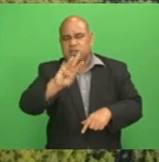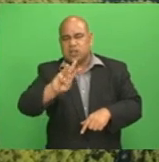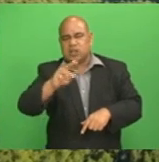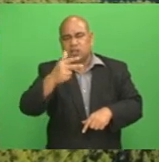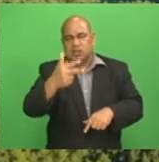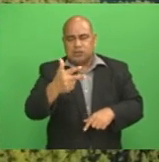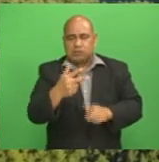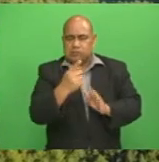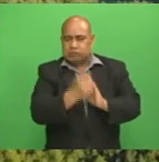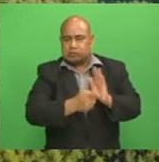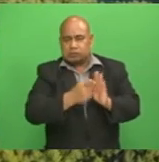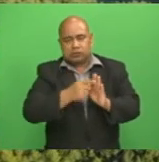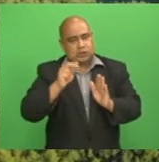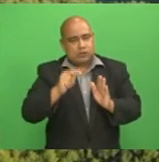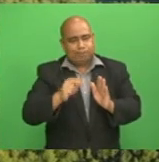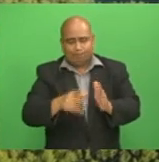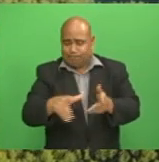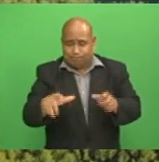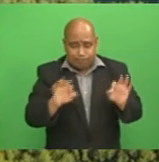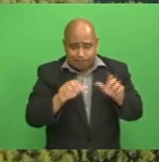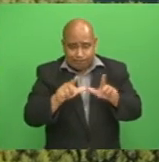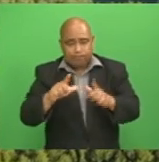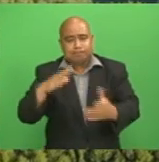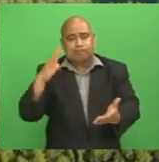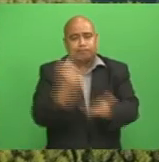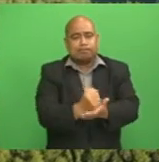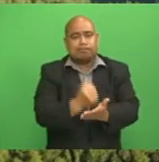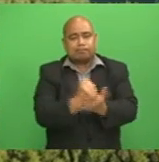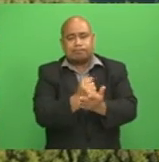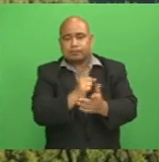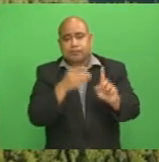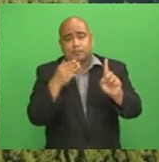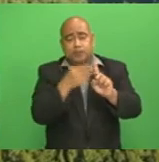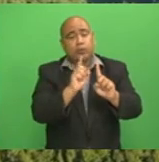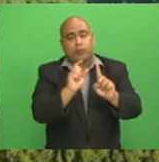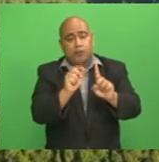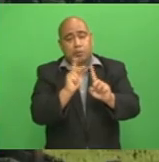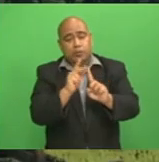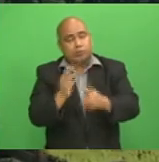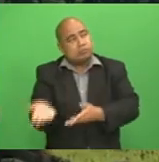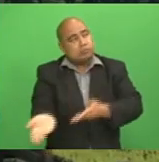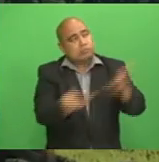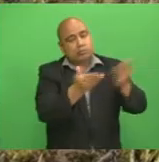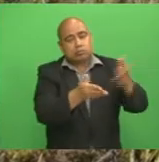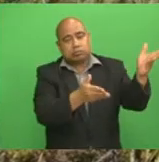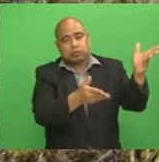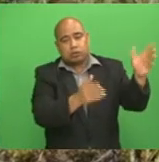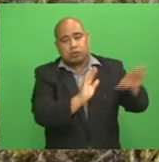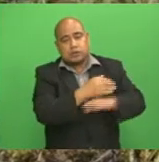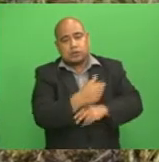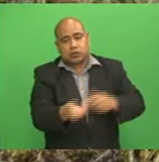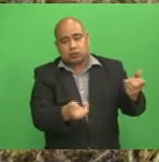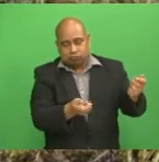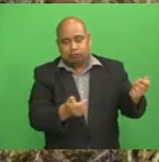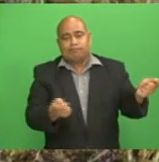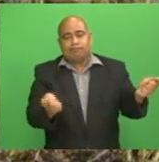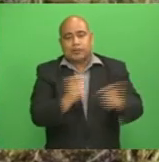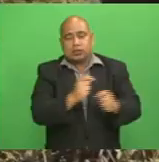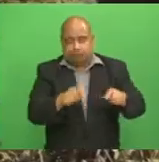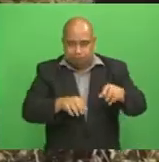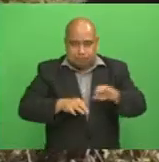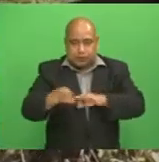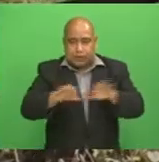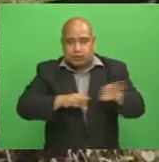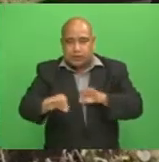the Forestry Ministry says the main suppliers, Fiji Pine and Tropic Woods, have re-strategized to retain all employees.